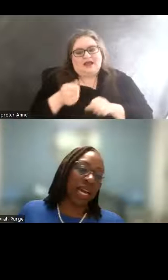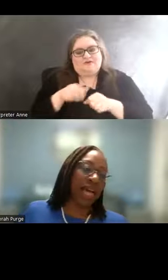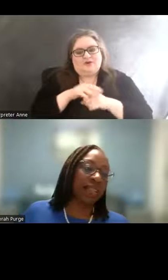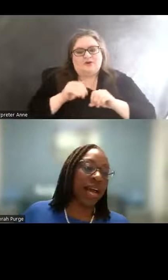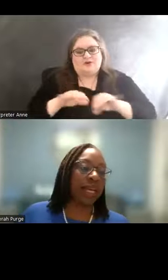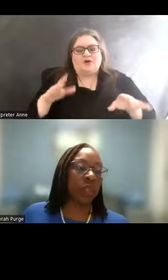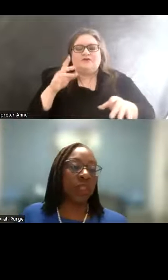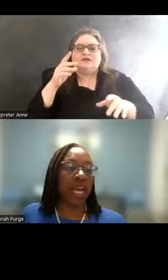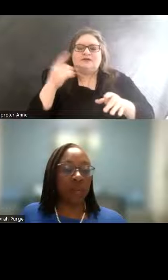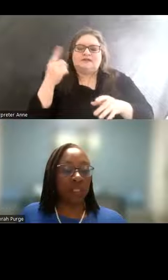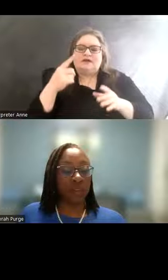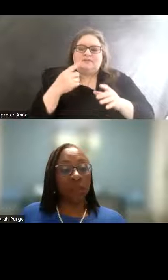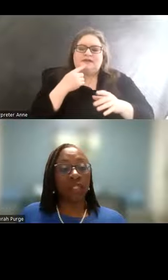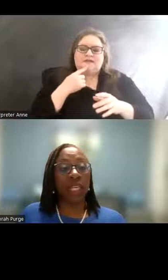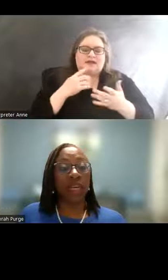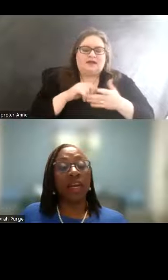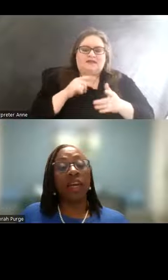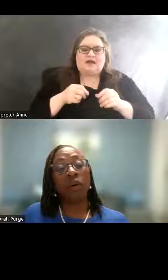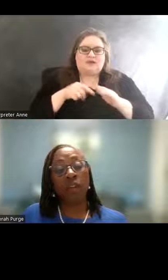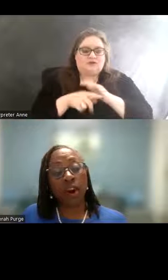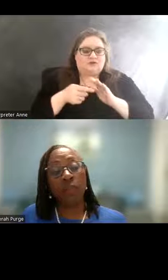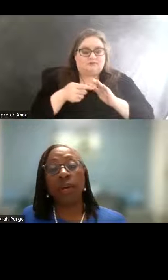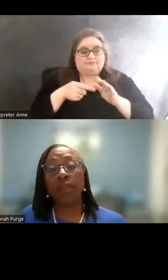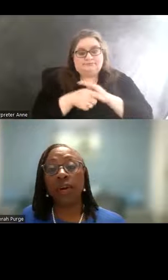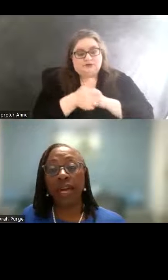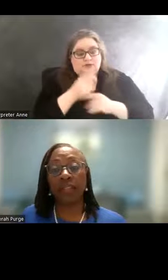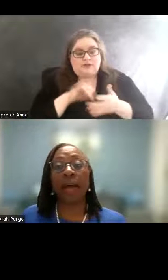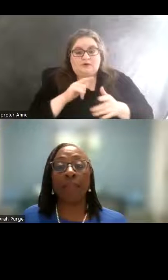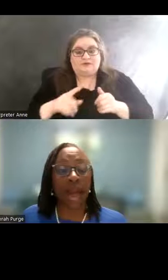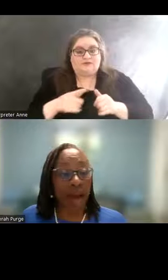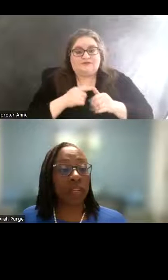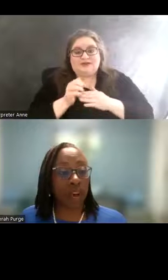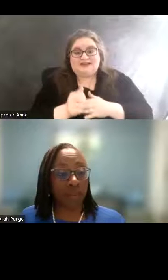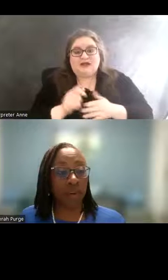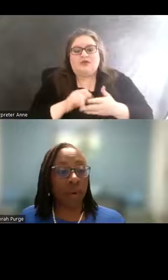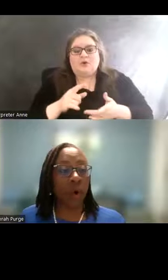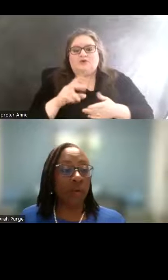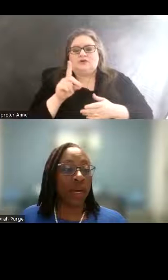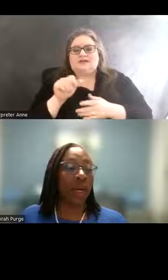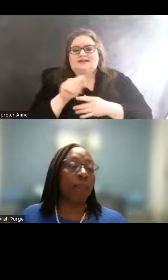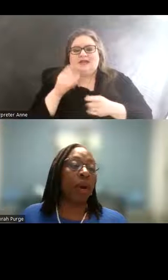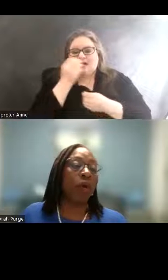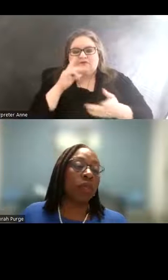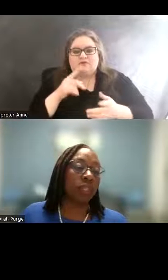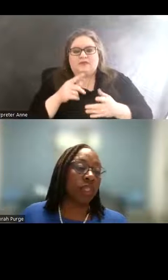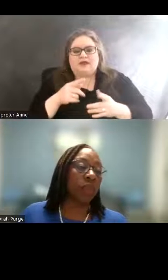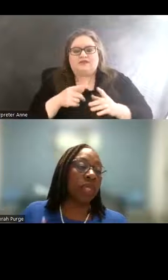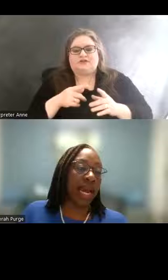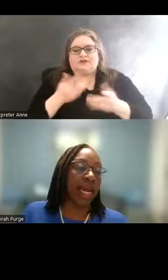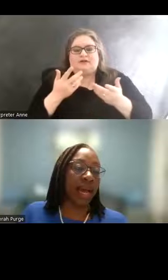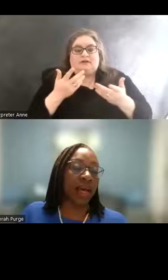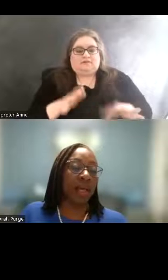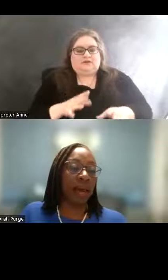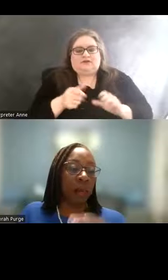someone said last time, that suicide was the first lead-in. Those are the preliminary data coming out of COVID. But according to